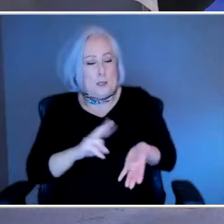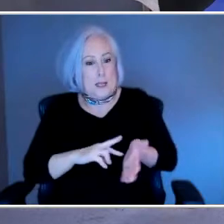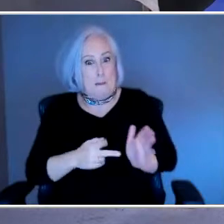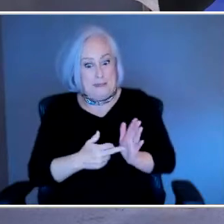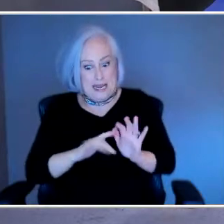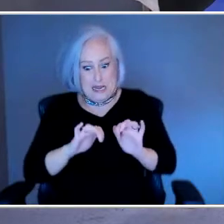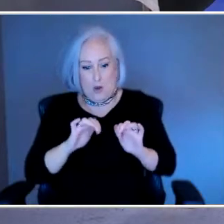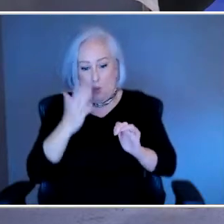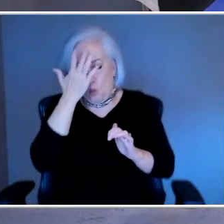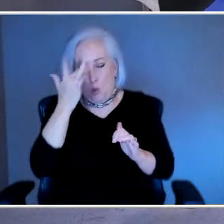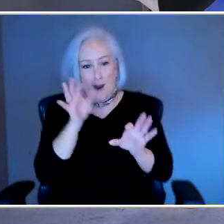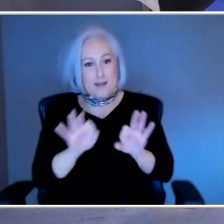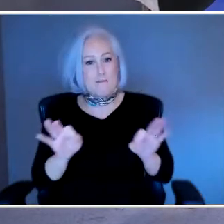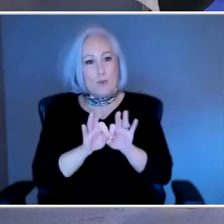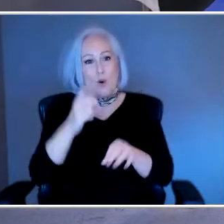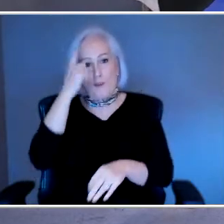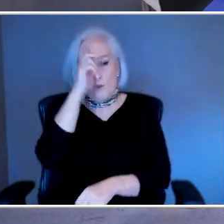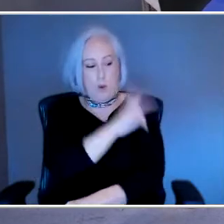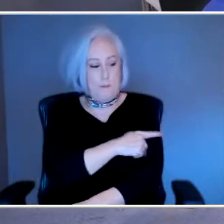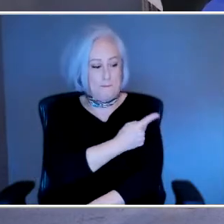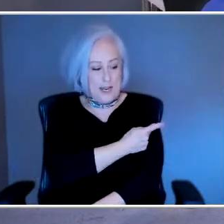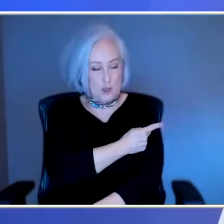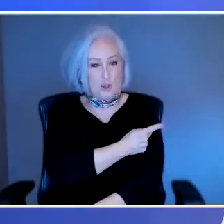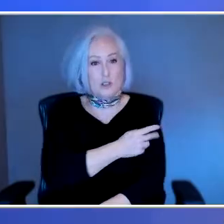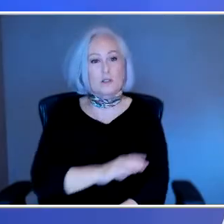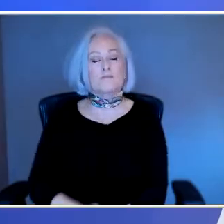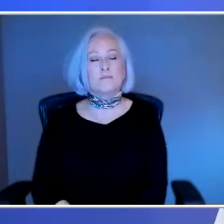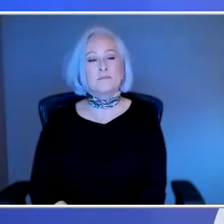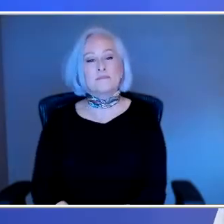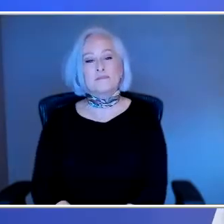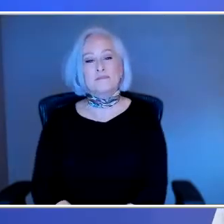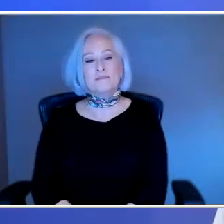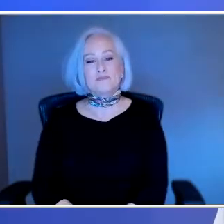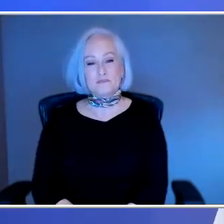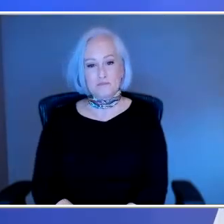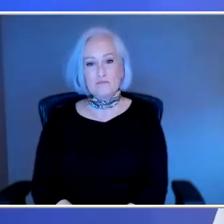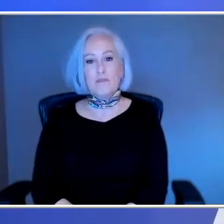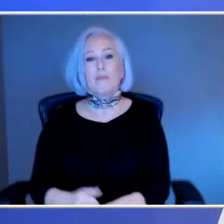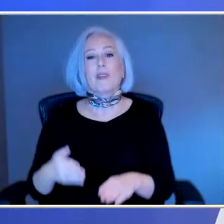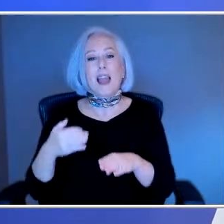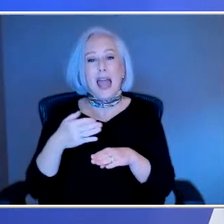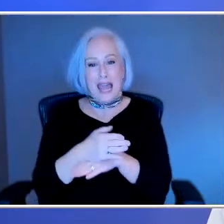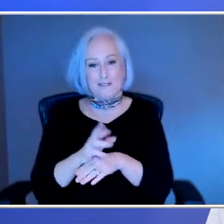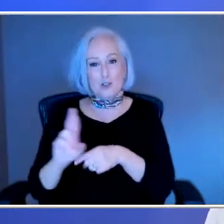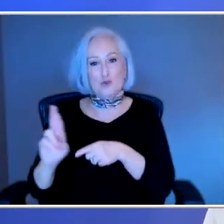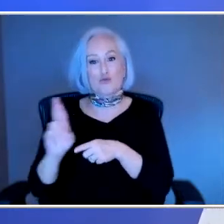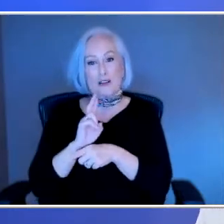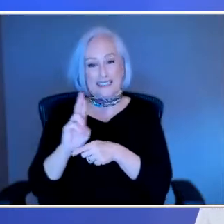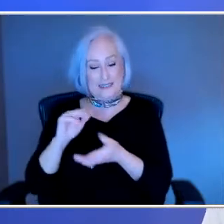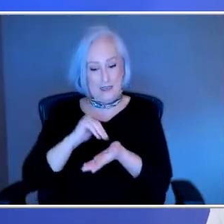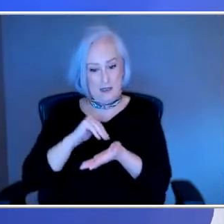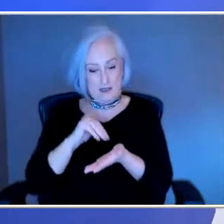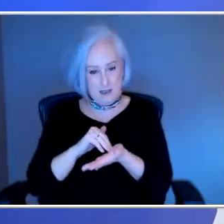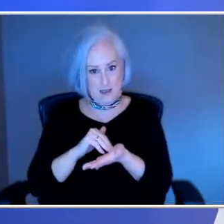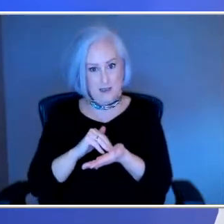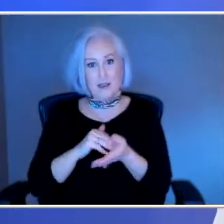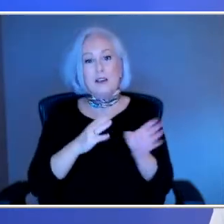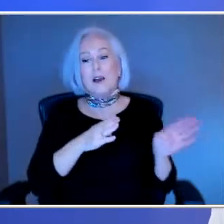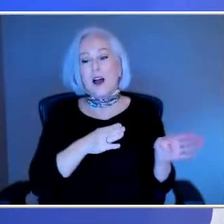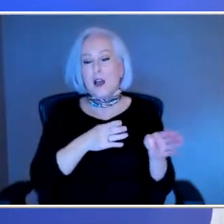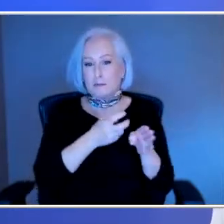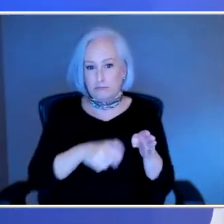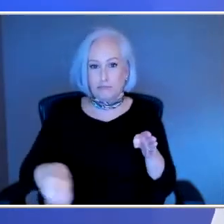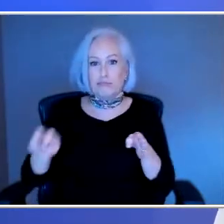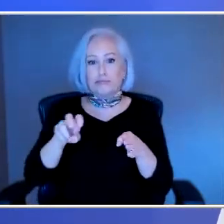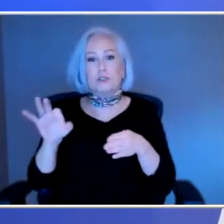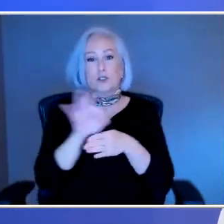for patients and patients like Allison? So after residency, I did a year of breast pathology fellowship, and that was at UPenn. And at